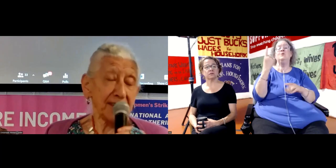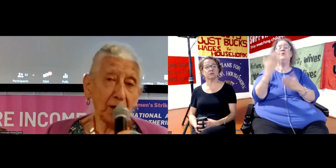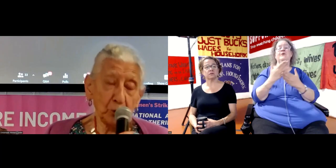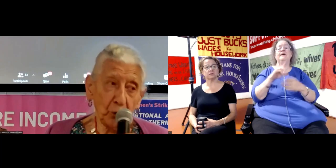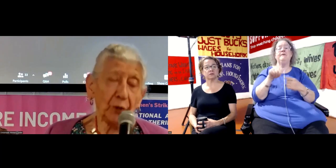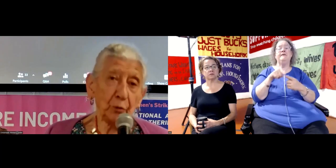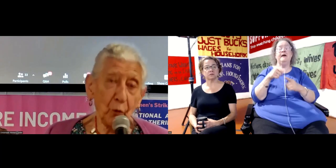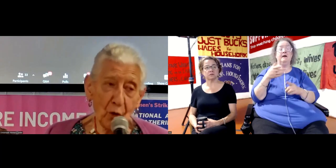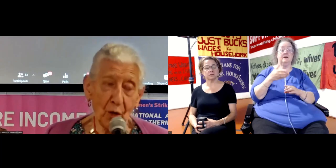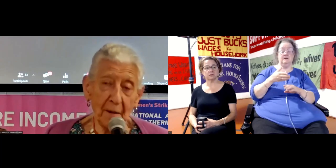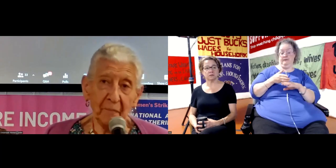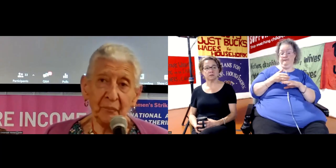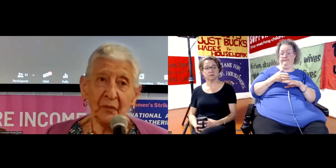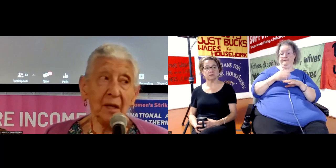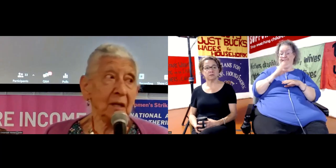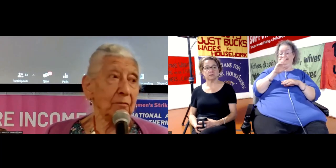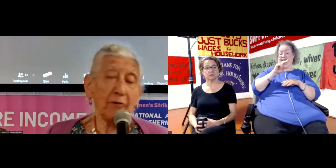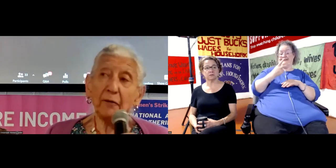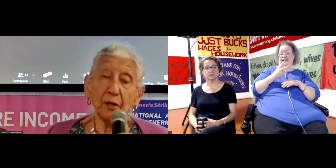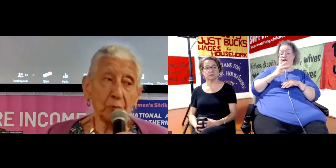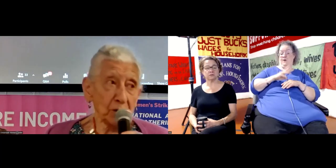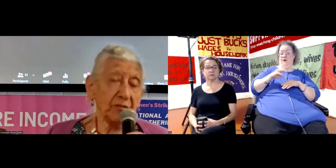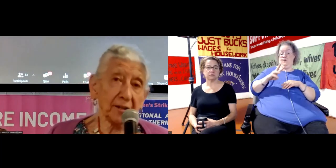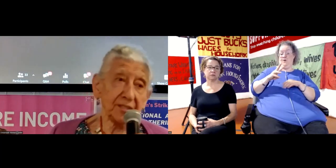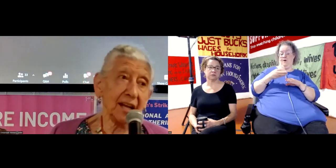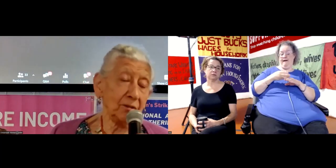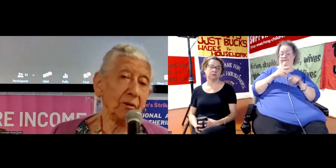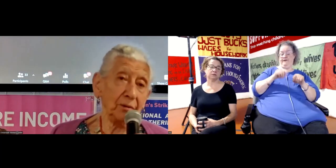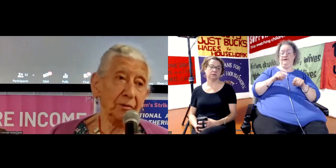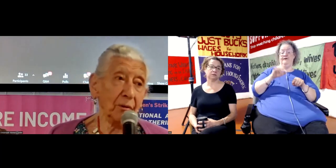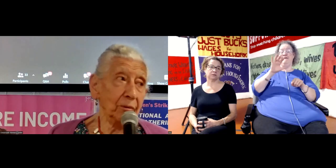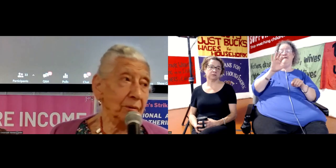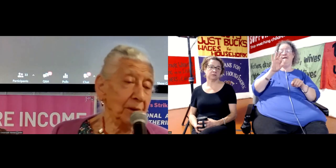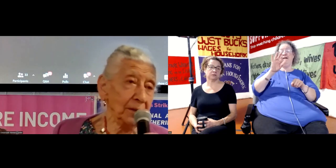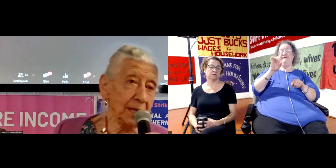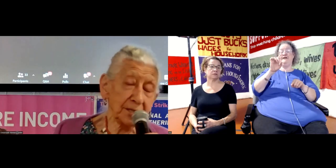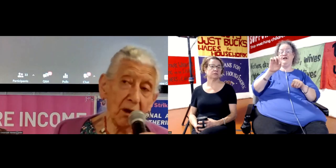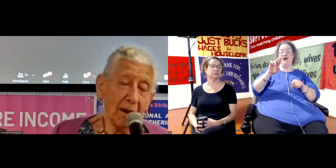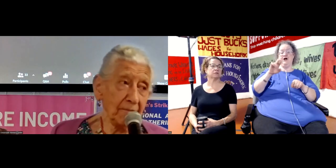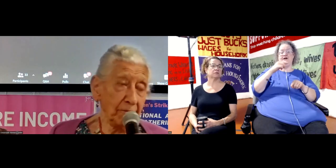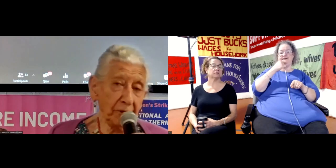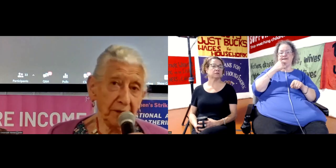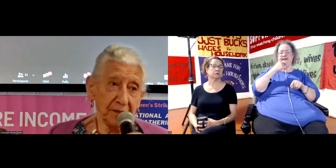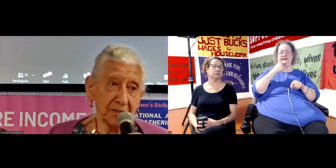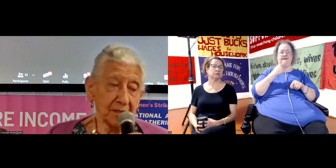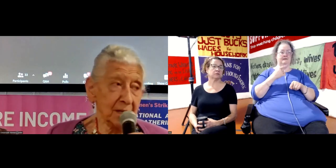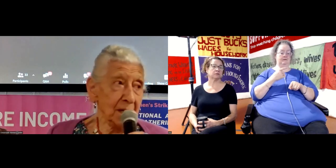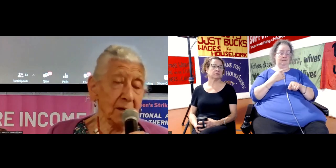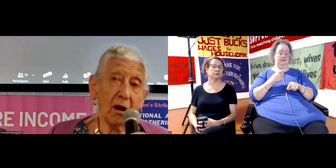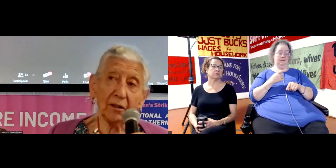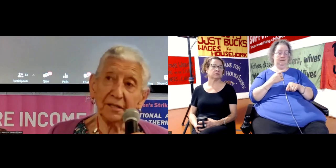After the Second World War, Franklin Roosevelt said, look, you know, it's time for